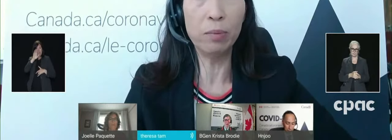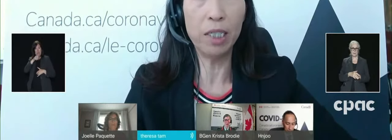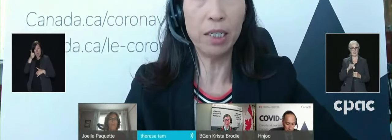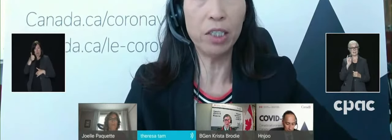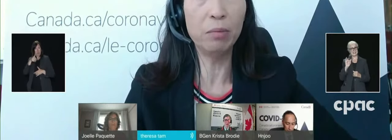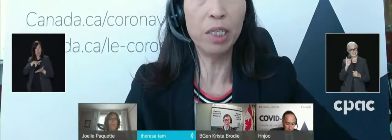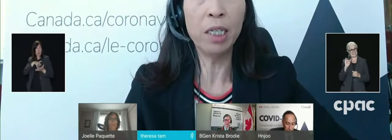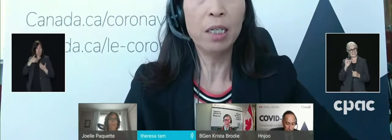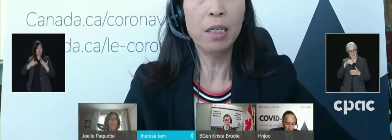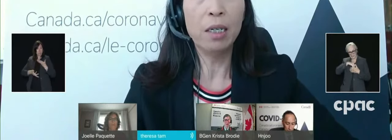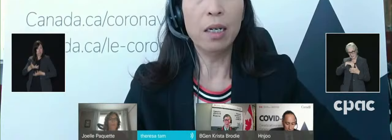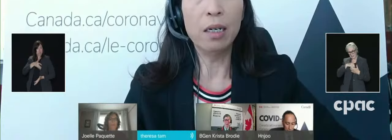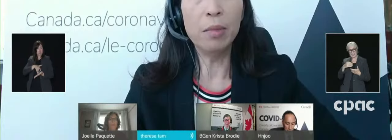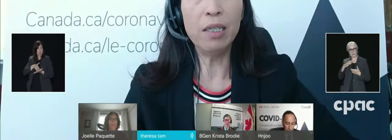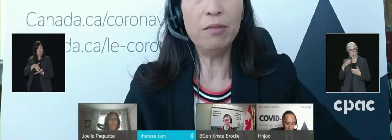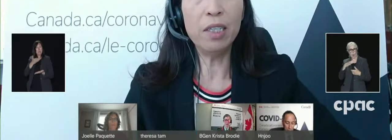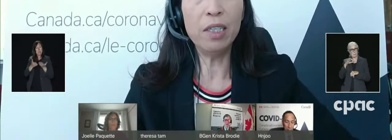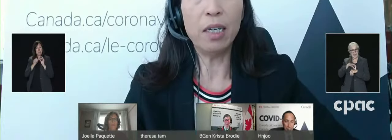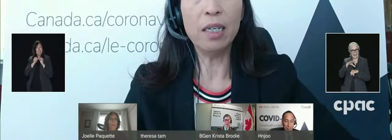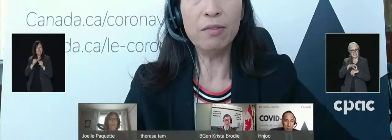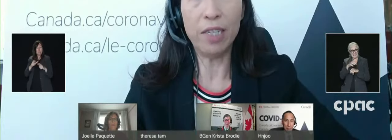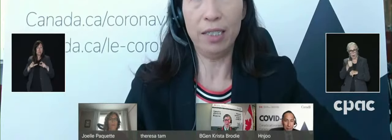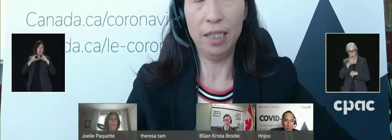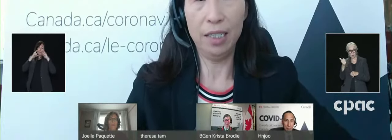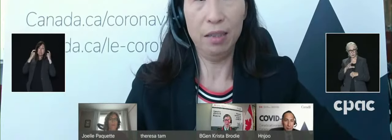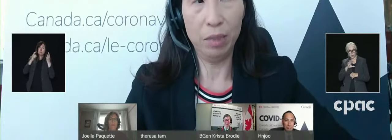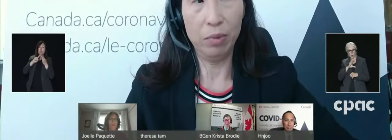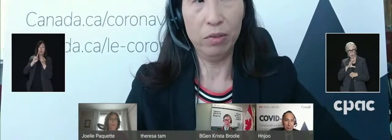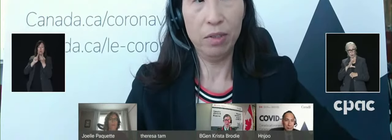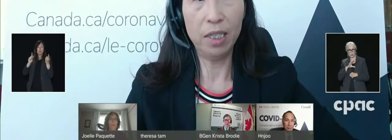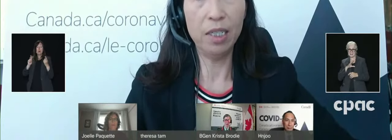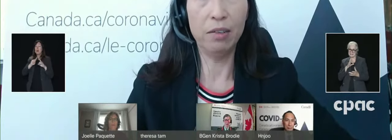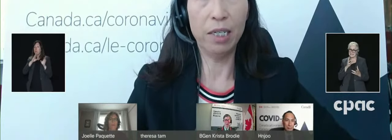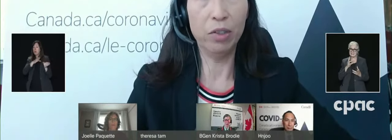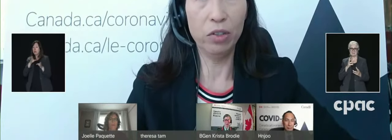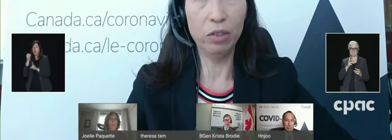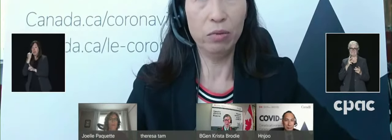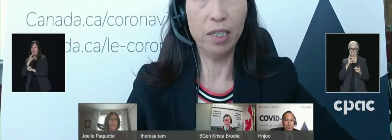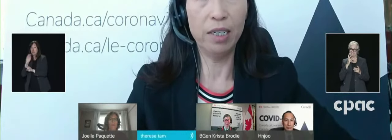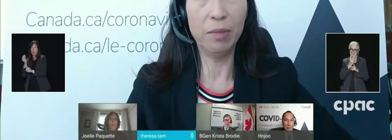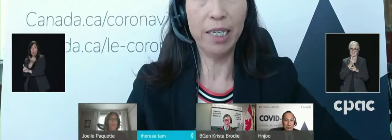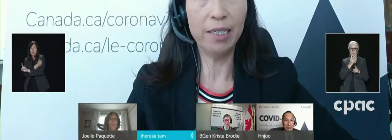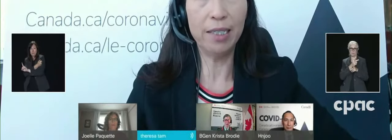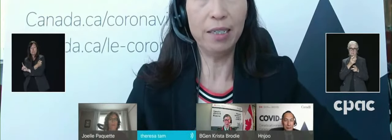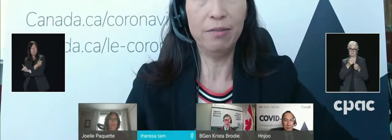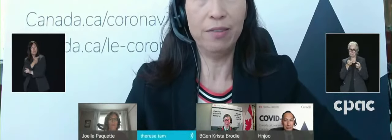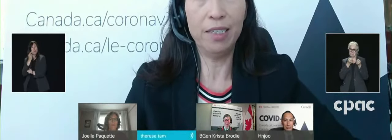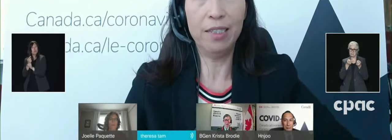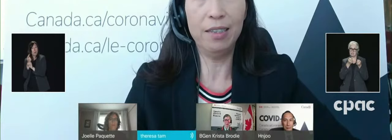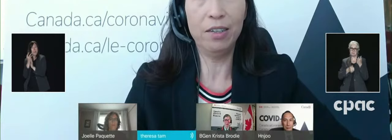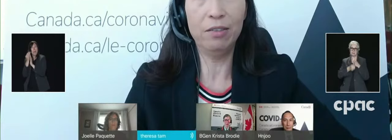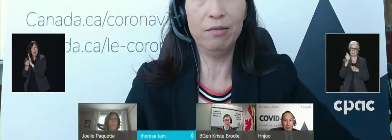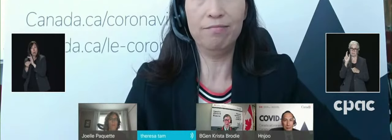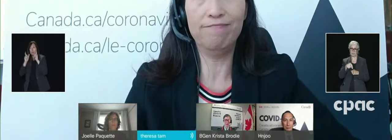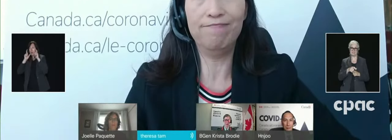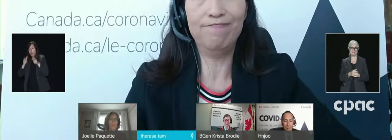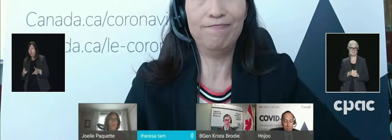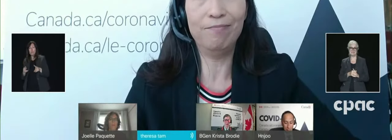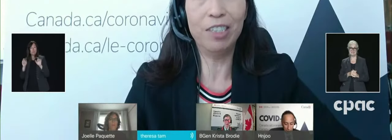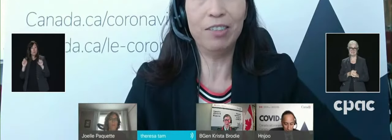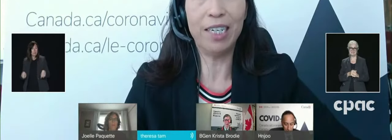layering on more protection. But even unvaccinated people can go outdoors without a mask if there's